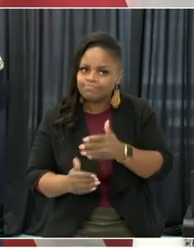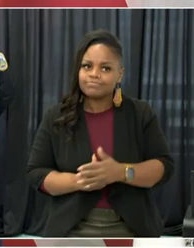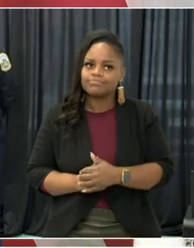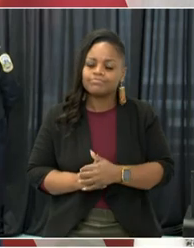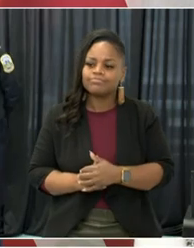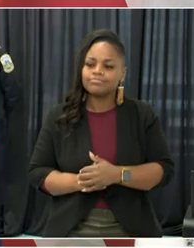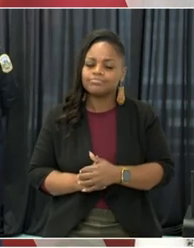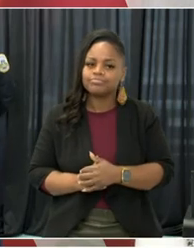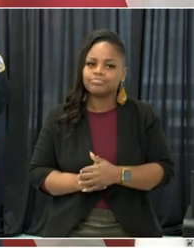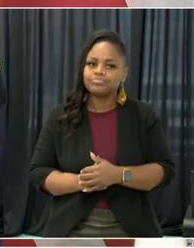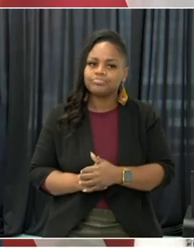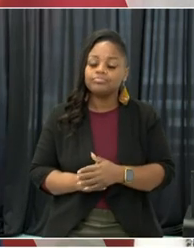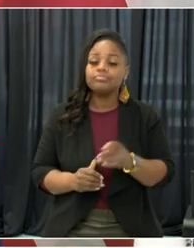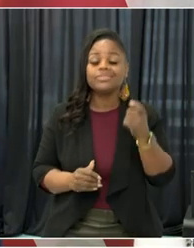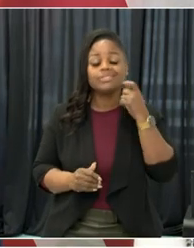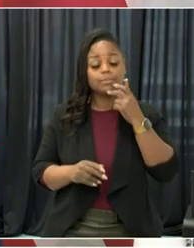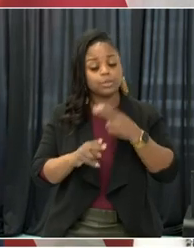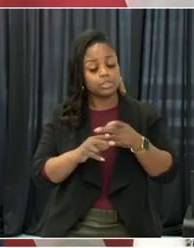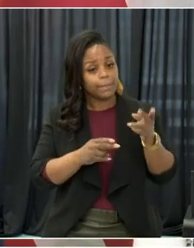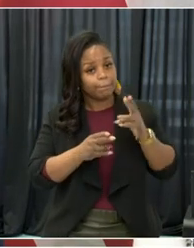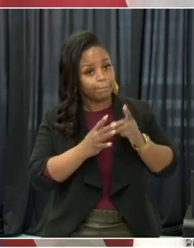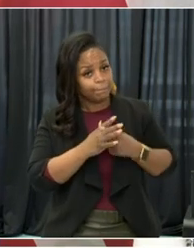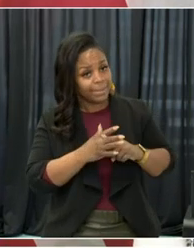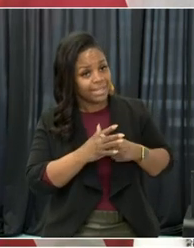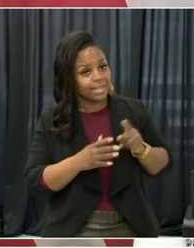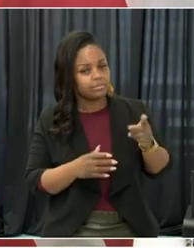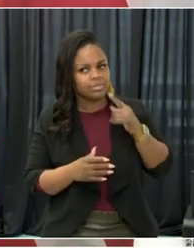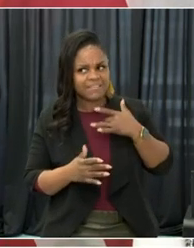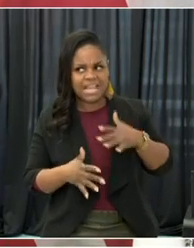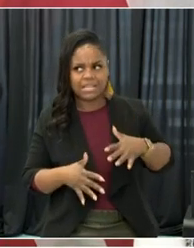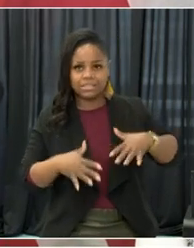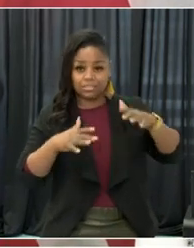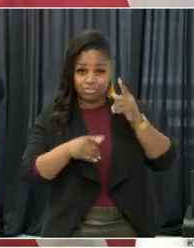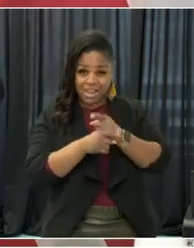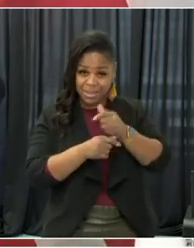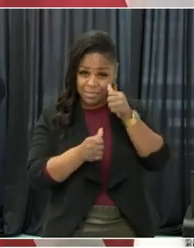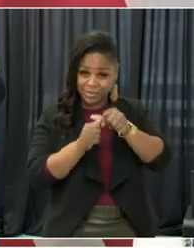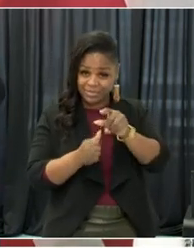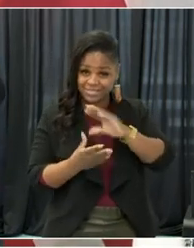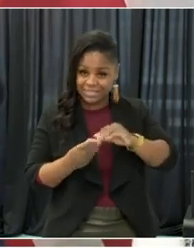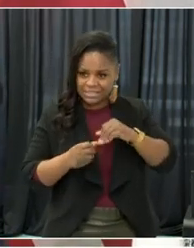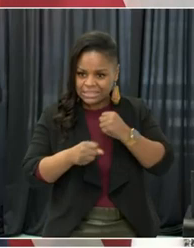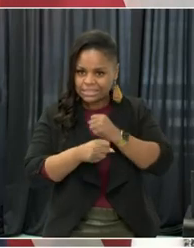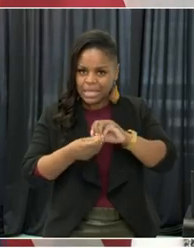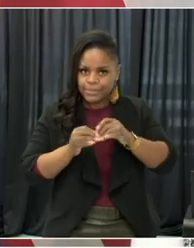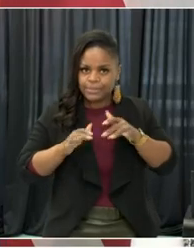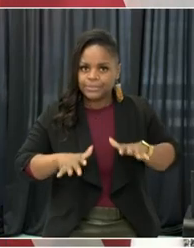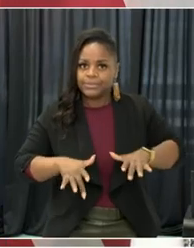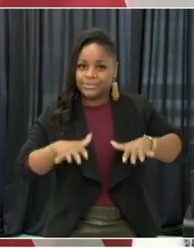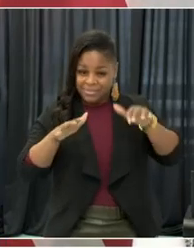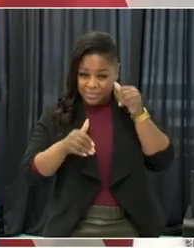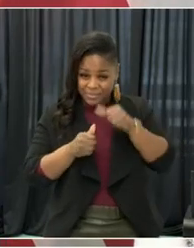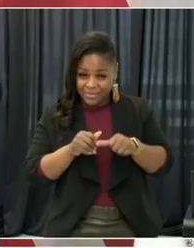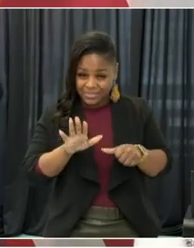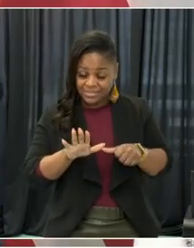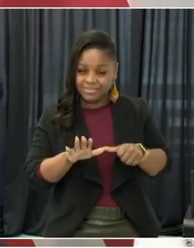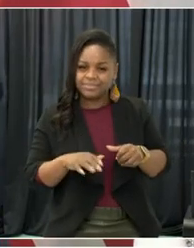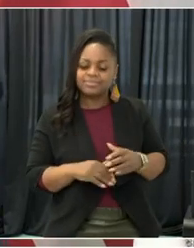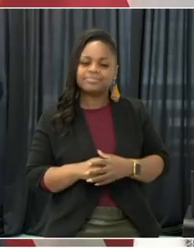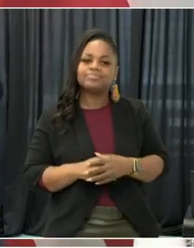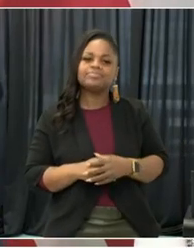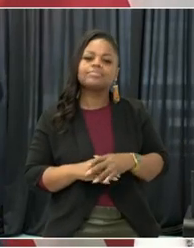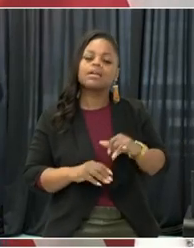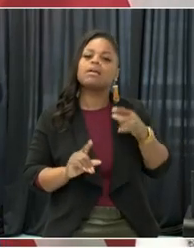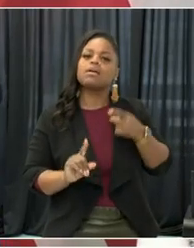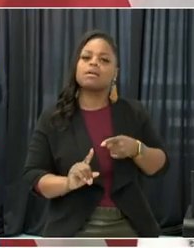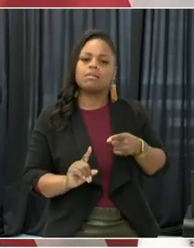think you said that the anxiety, regardless of the statistics that the chief can recite, that the anxiety over crime is as